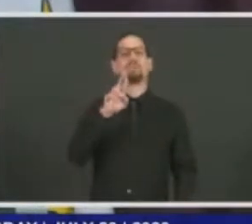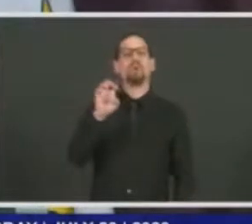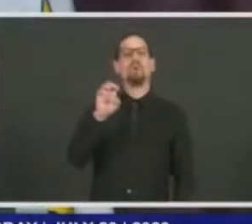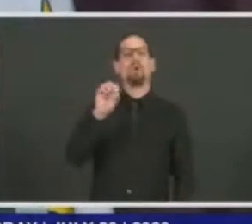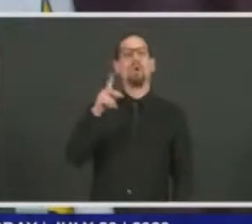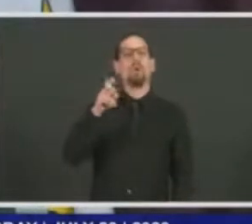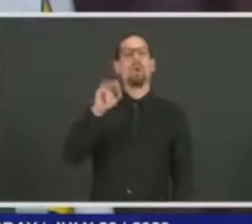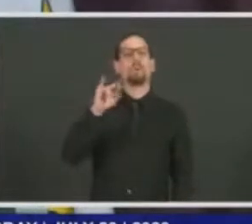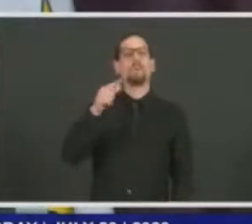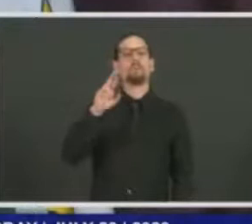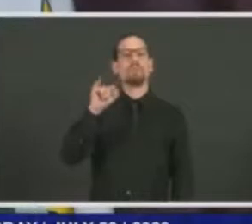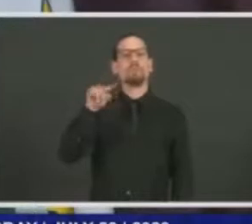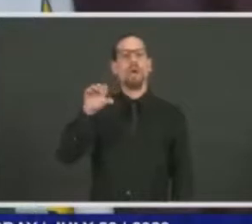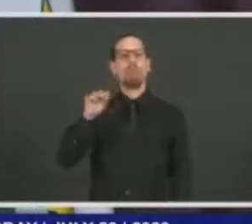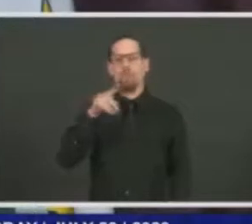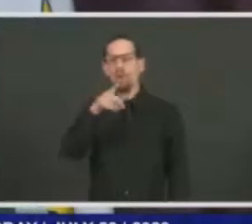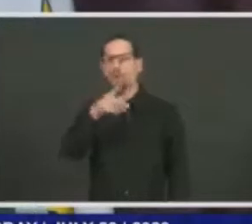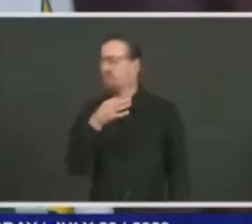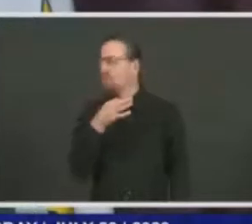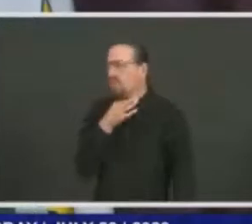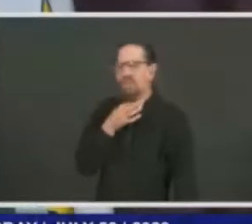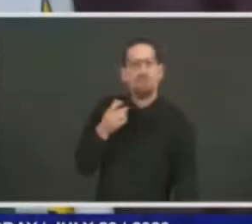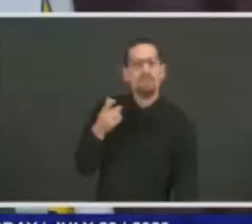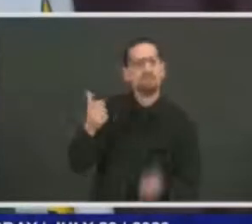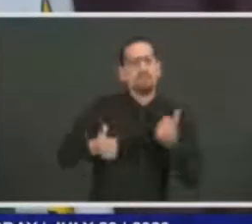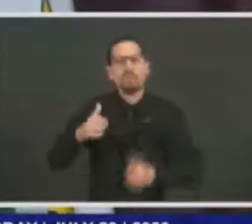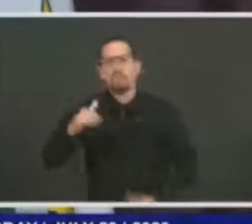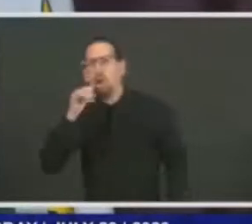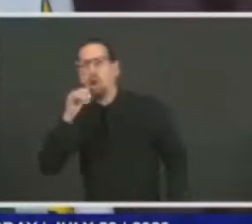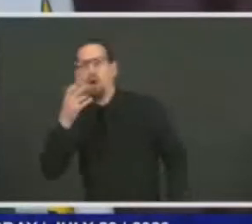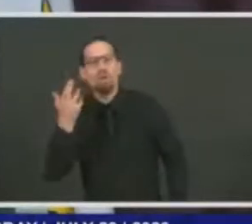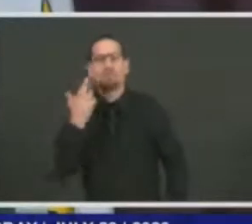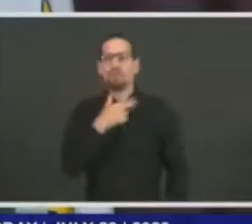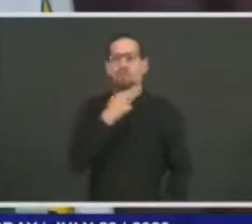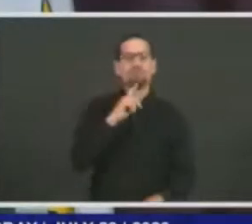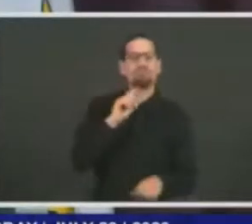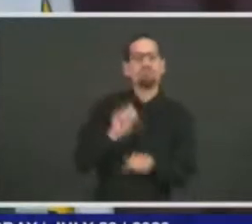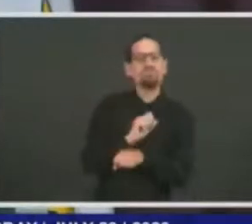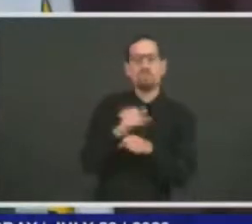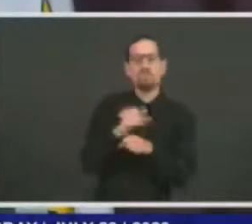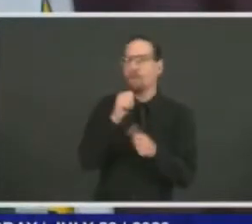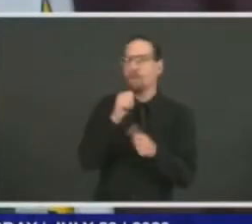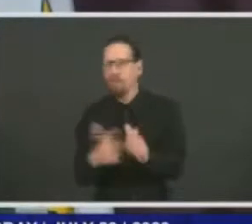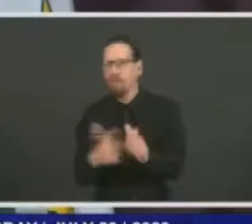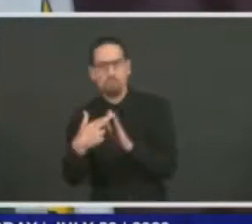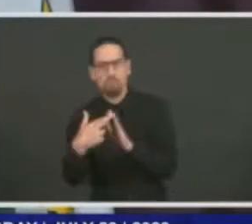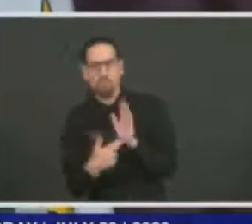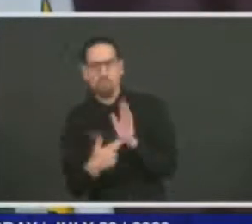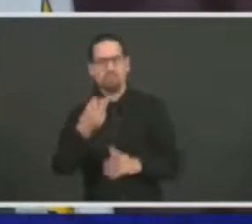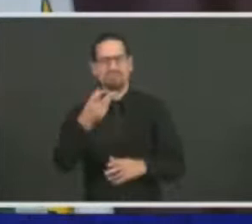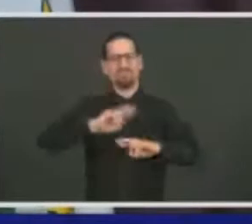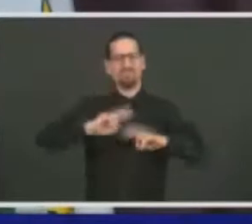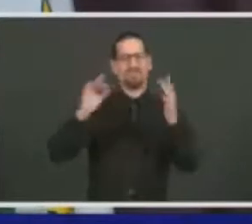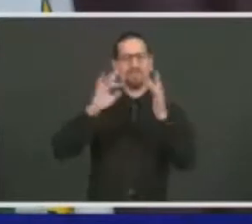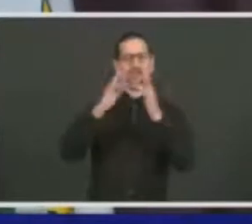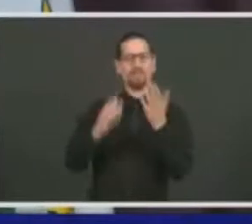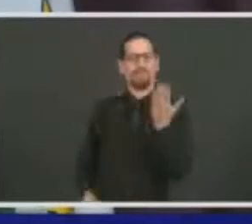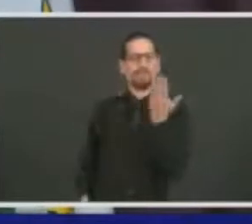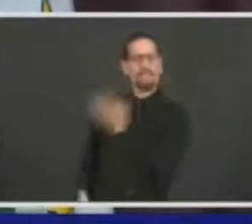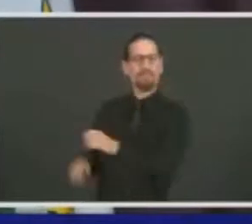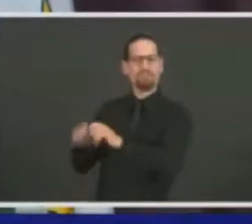and you want to know who are these restaurants that aren't following the rules, go to reopeningri.com and check it